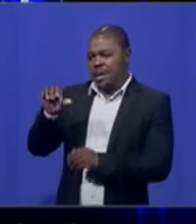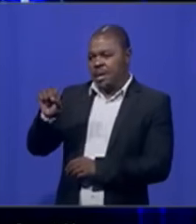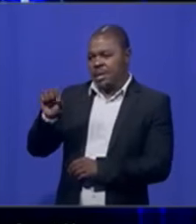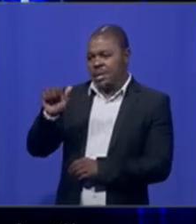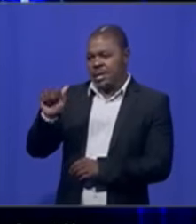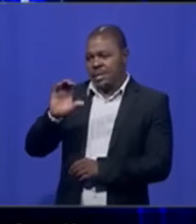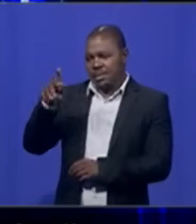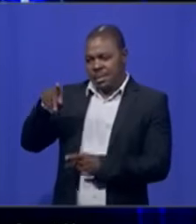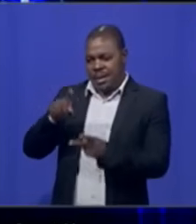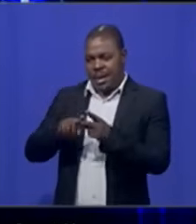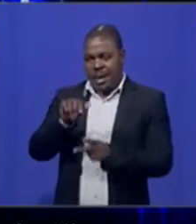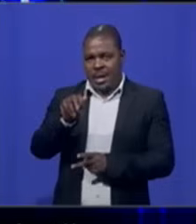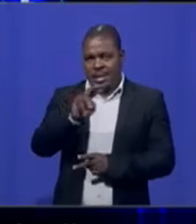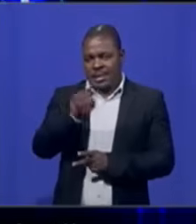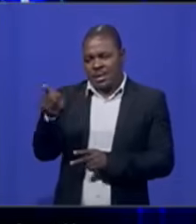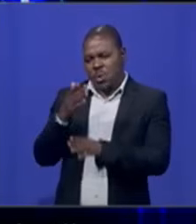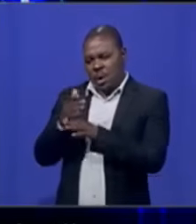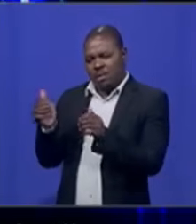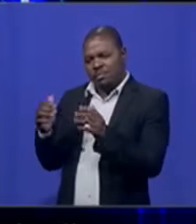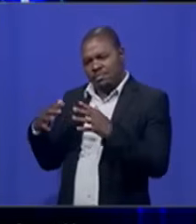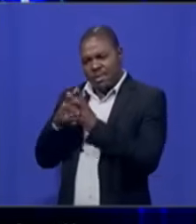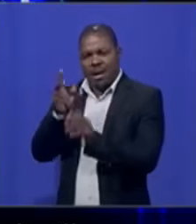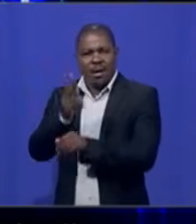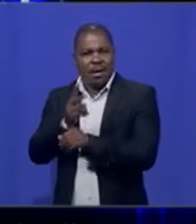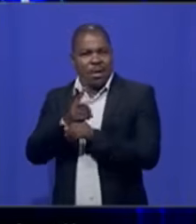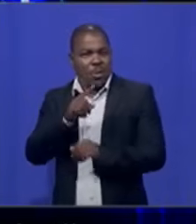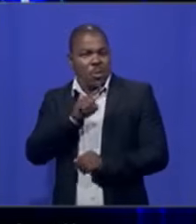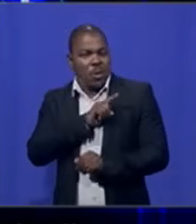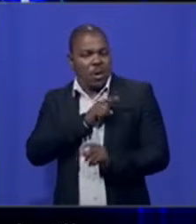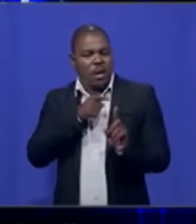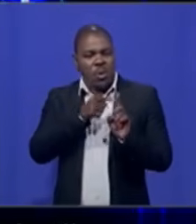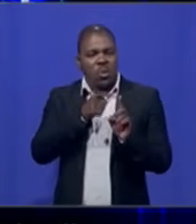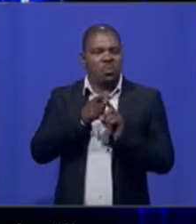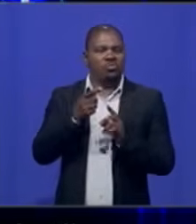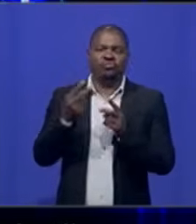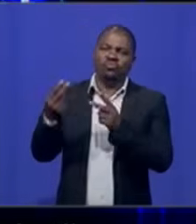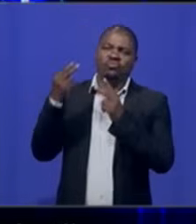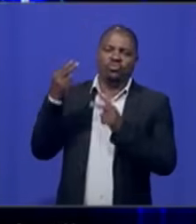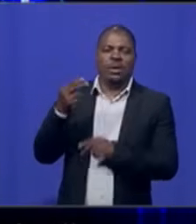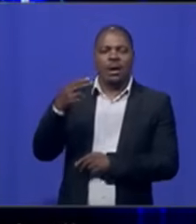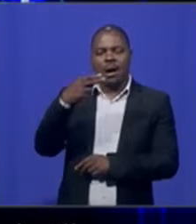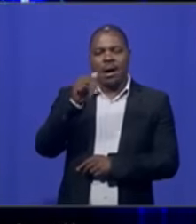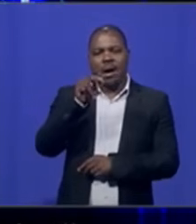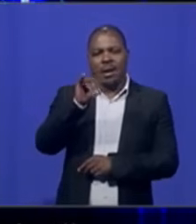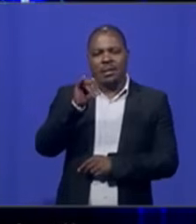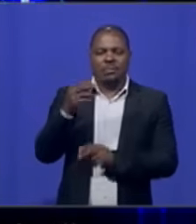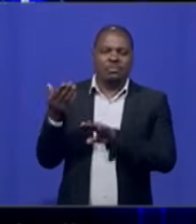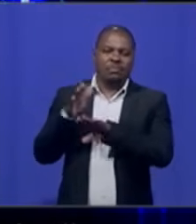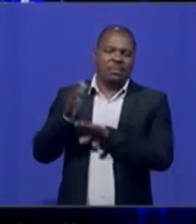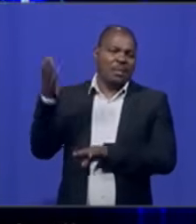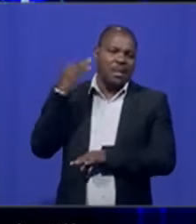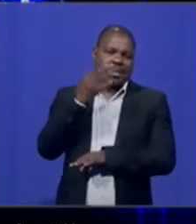kutlwano. McKenzie o ne a bua moketeng wa ho hopola dilemo tse 33 tsa ho hlokala Chris Hani ba le kwa Gafontein